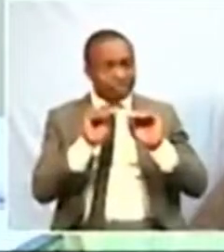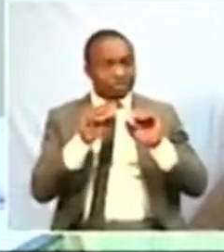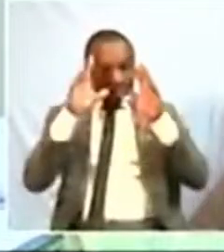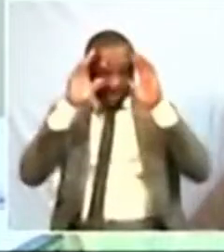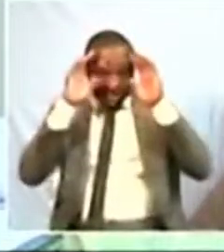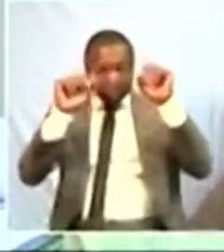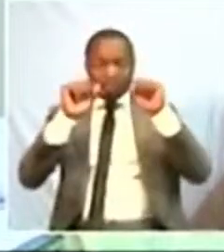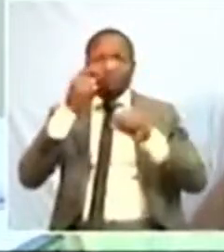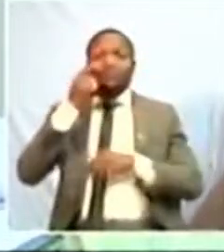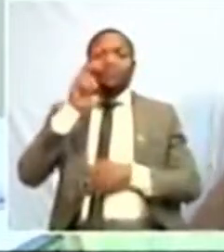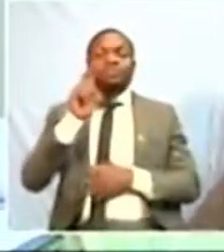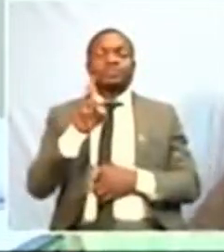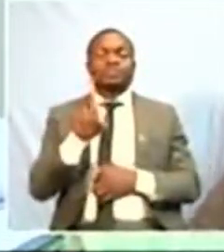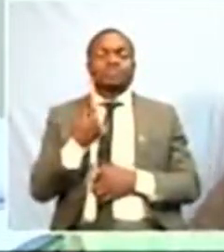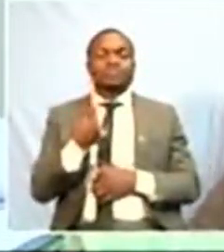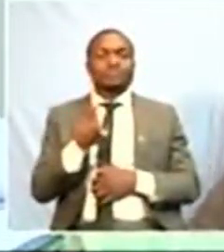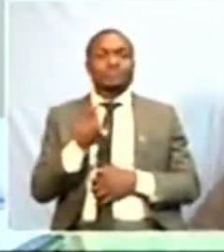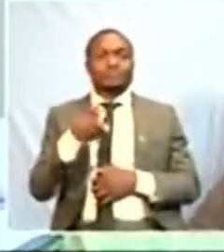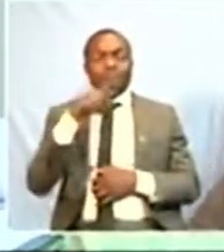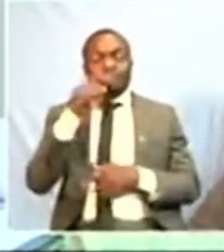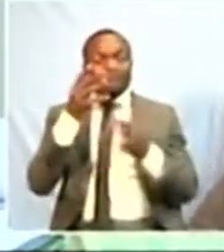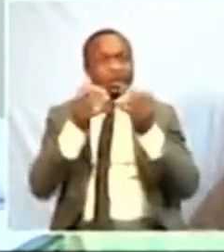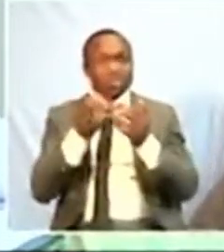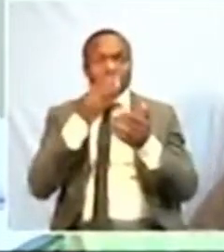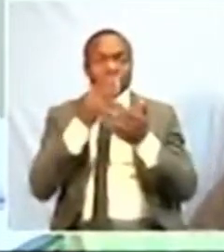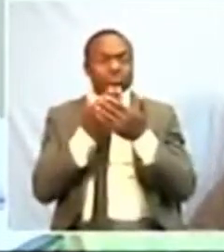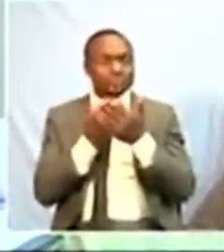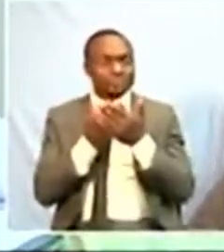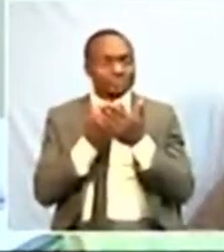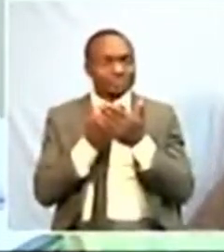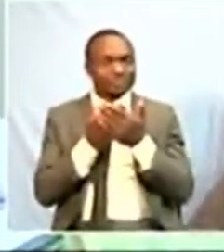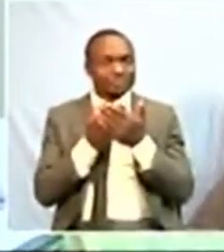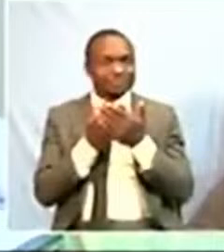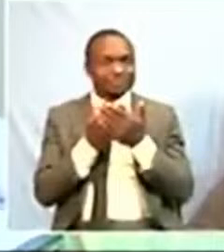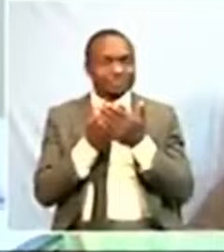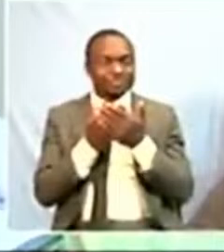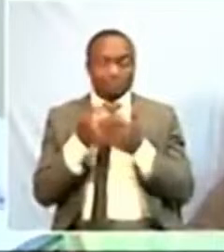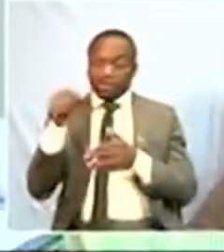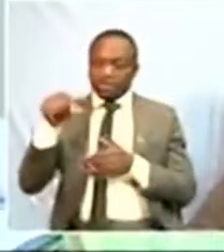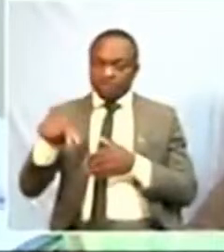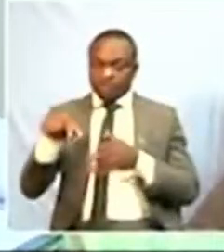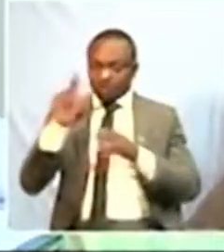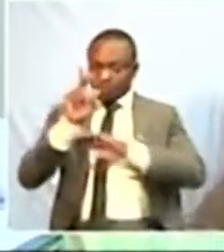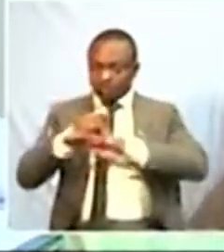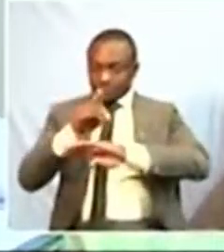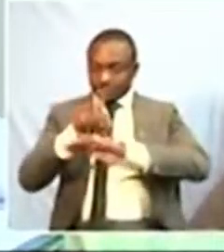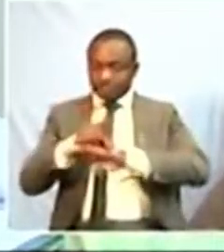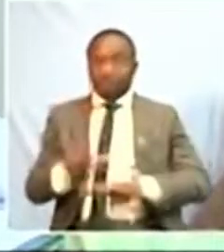directed that he wants proper, good quality of a project